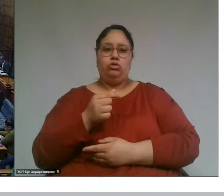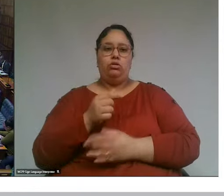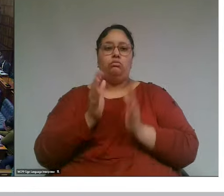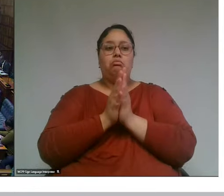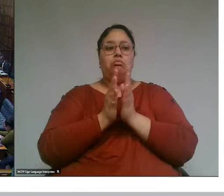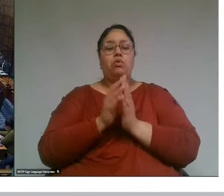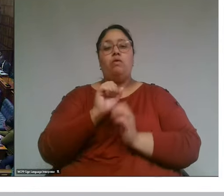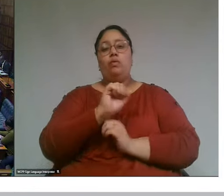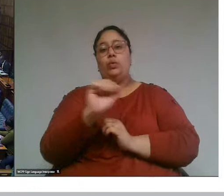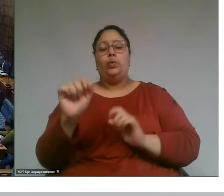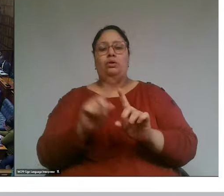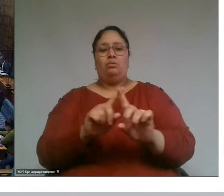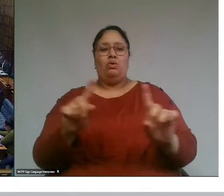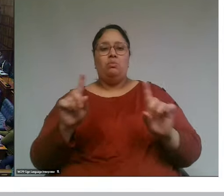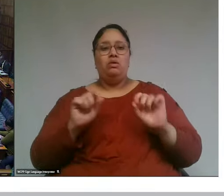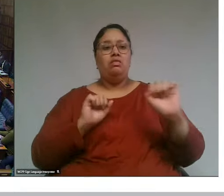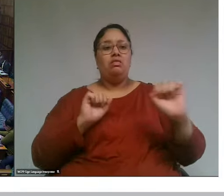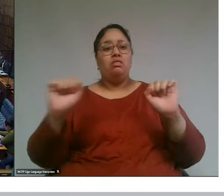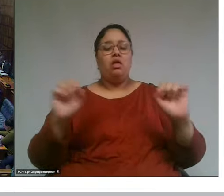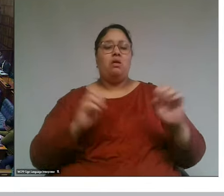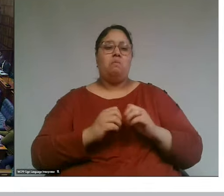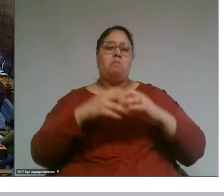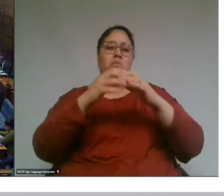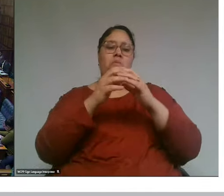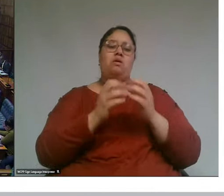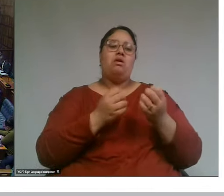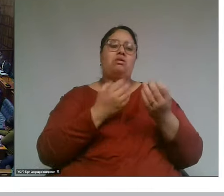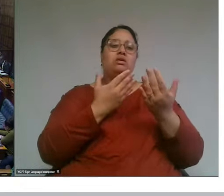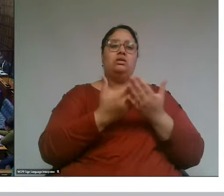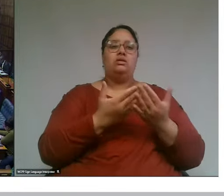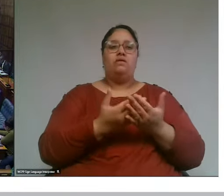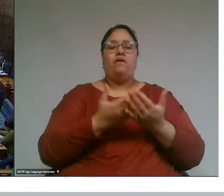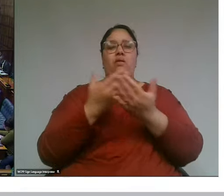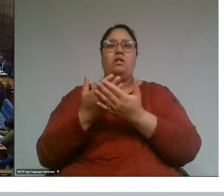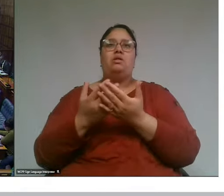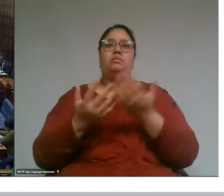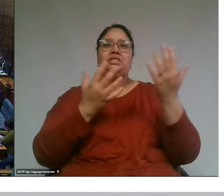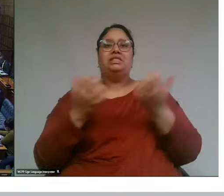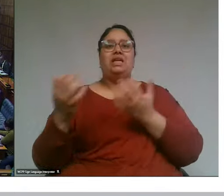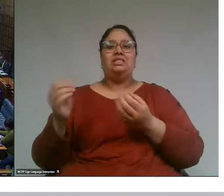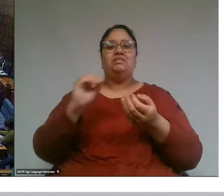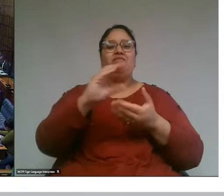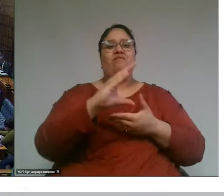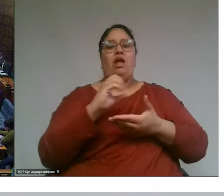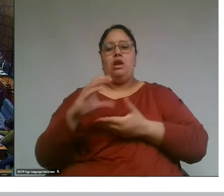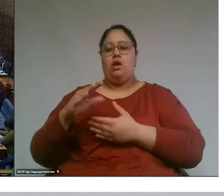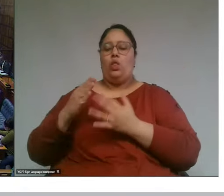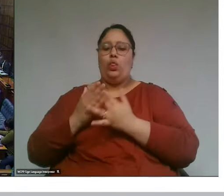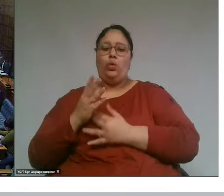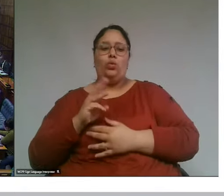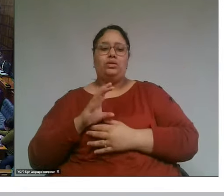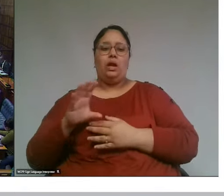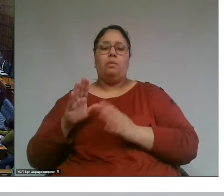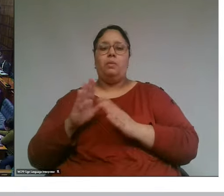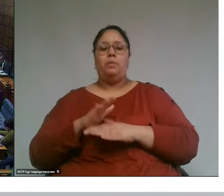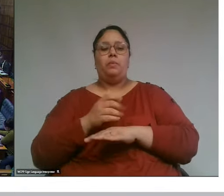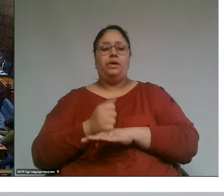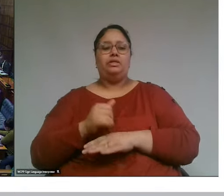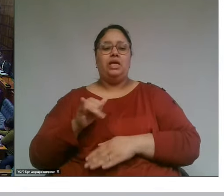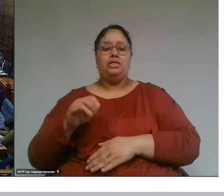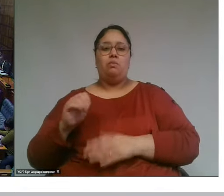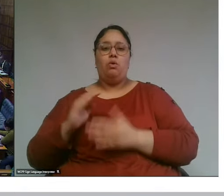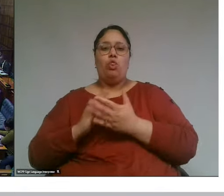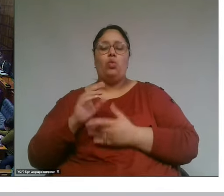of those departments to actually make stats available on the funding that is coming to Western cap based smm through